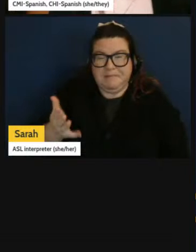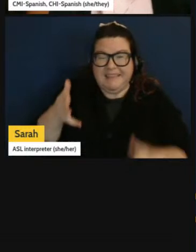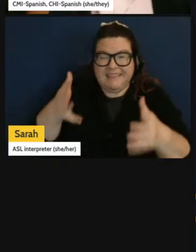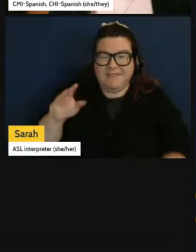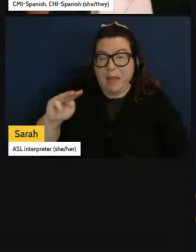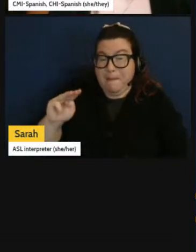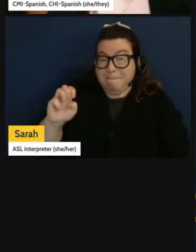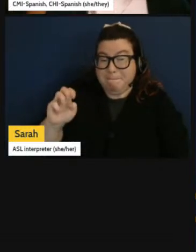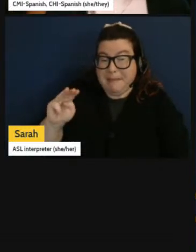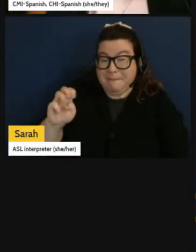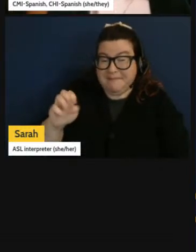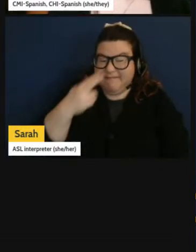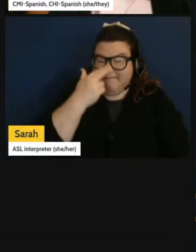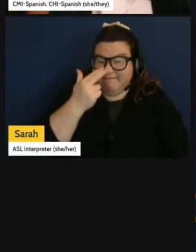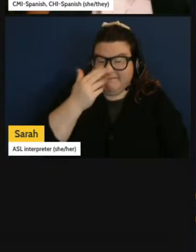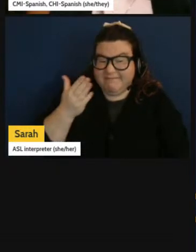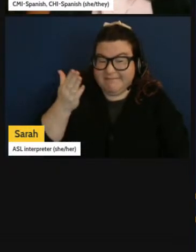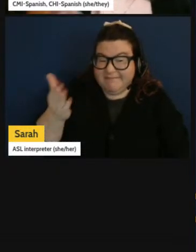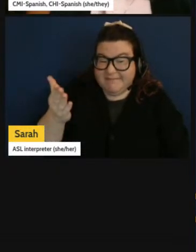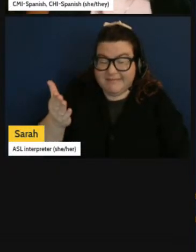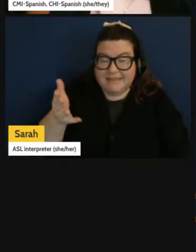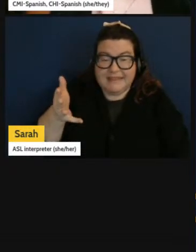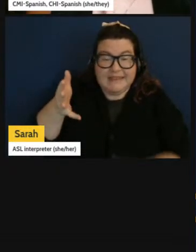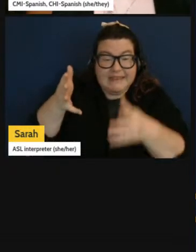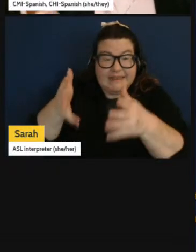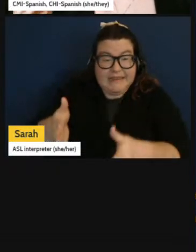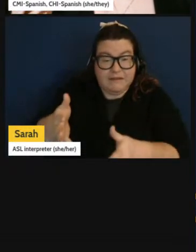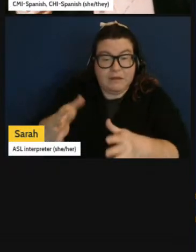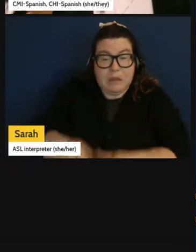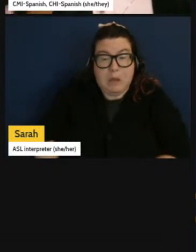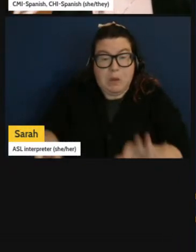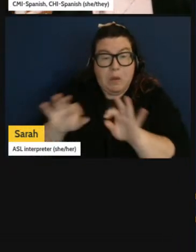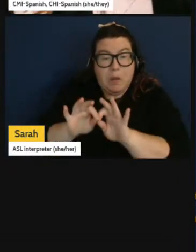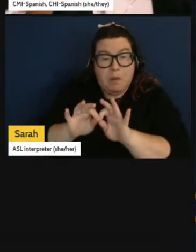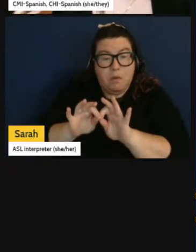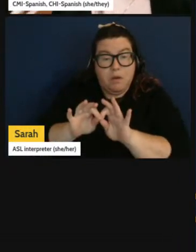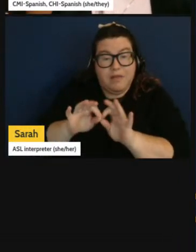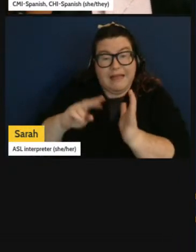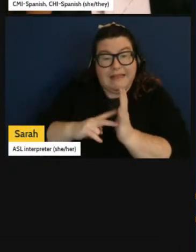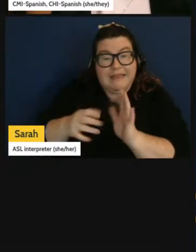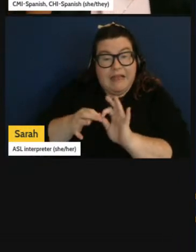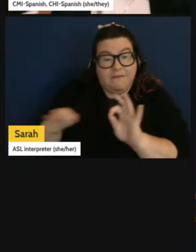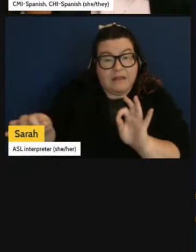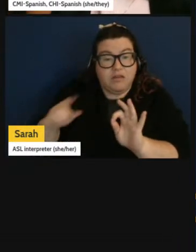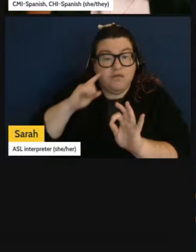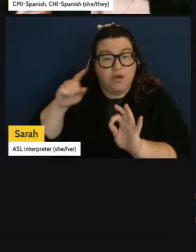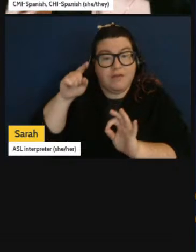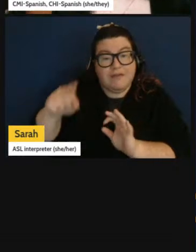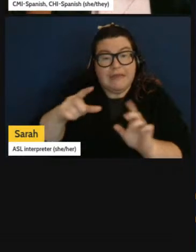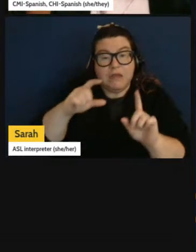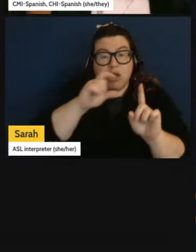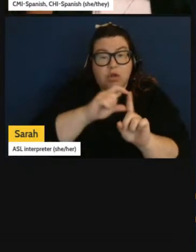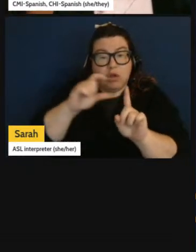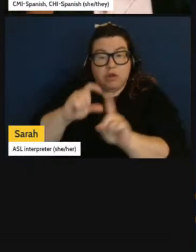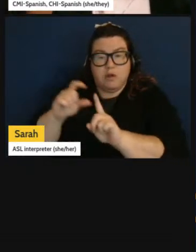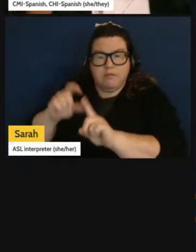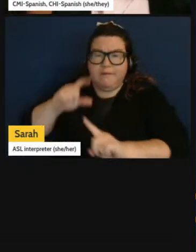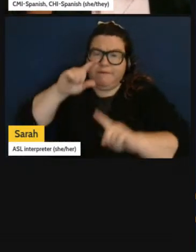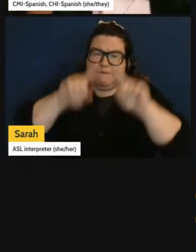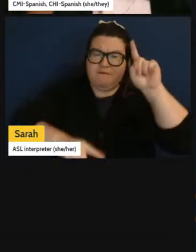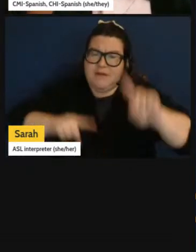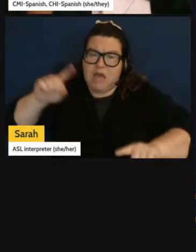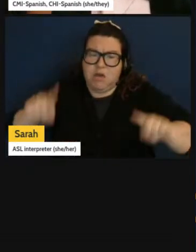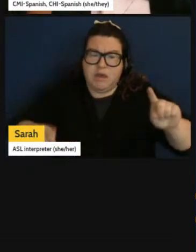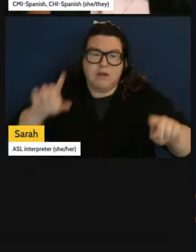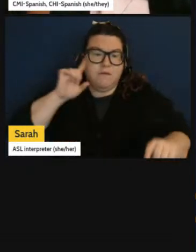on the slide. The important thing, once again, is to realize that definitions of these terms vary based on the people that you talk